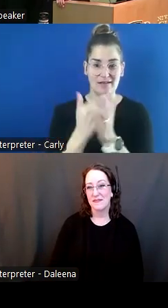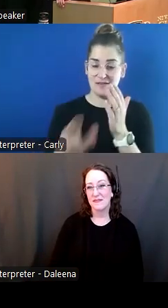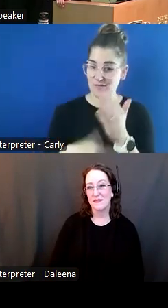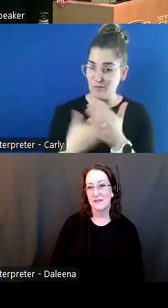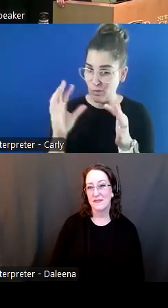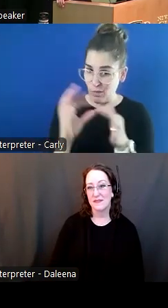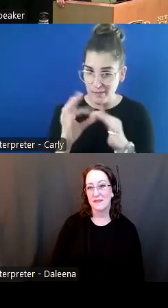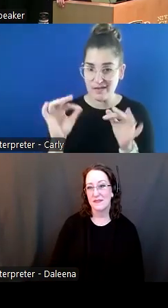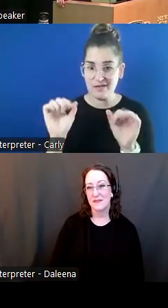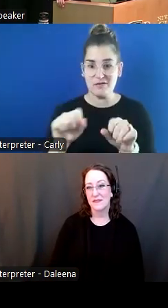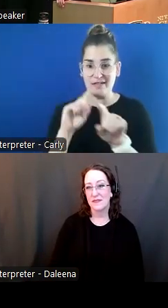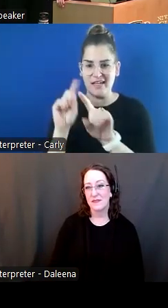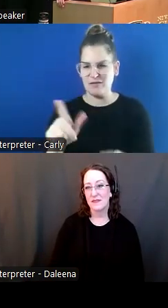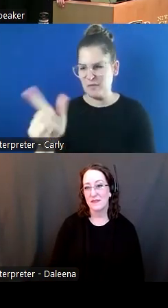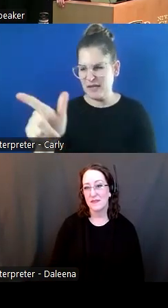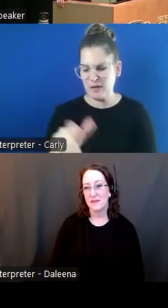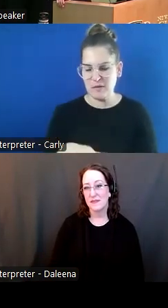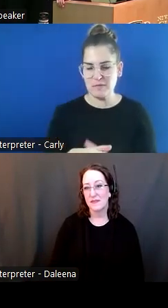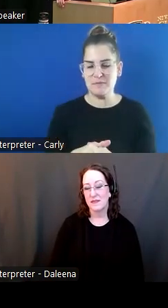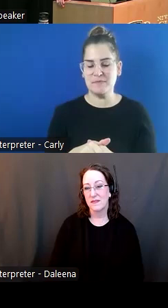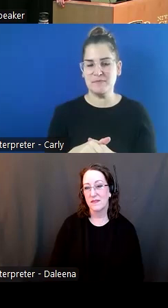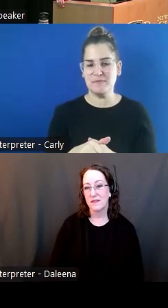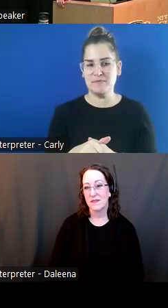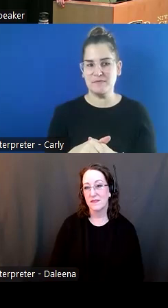answer them, later. And